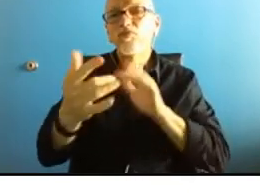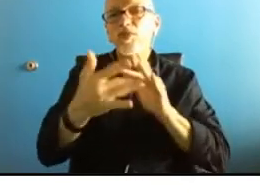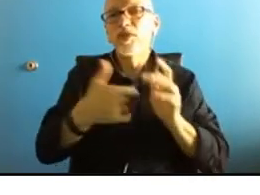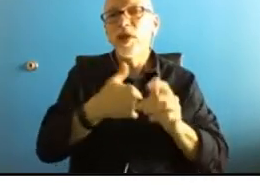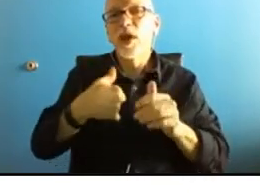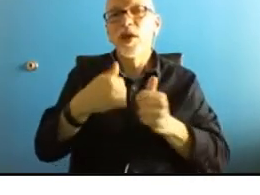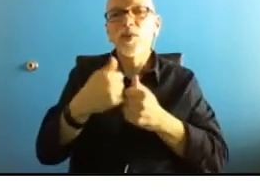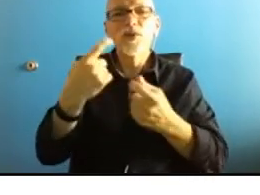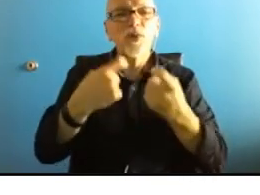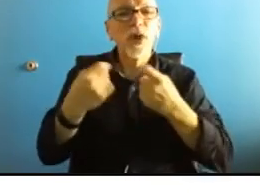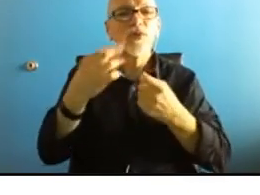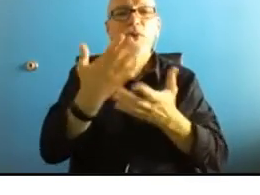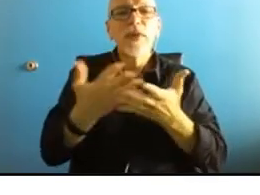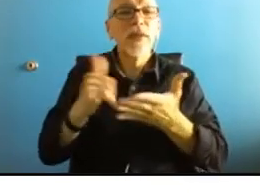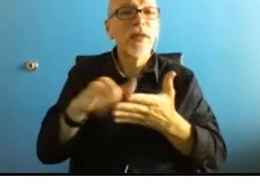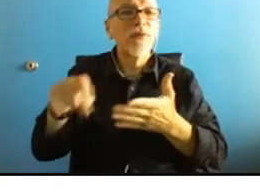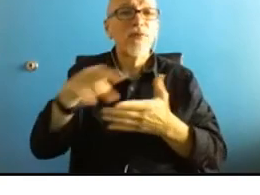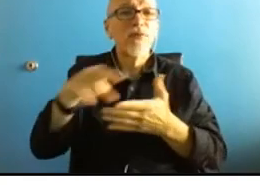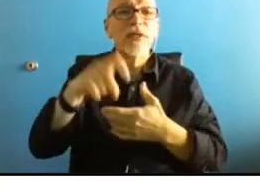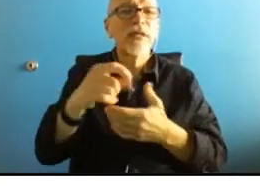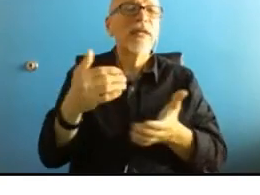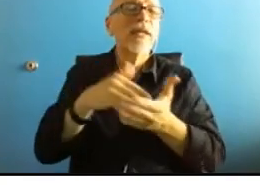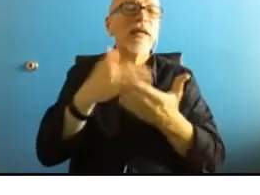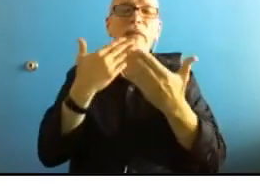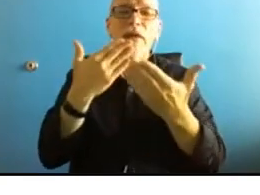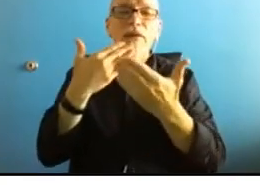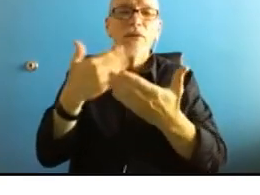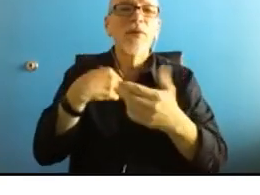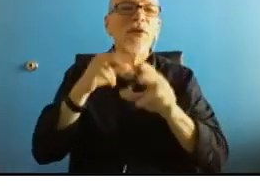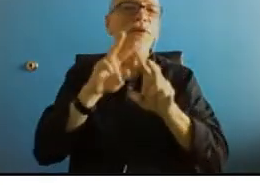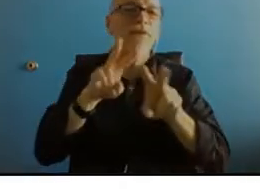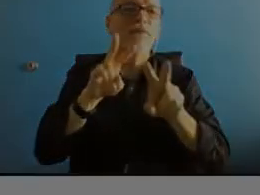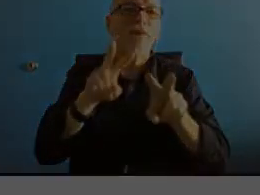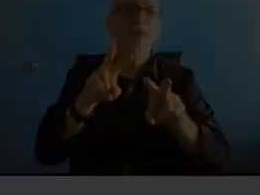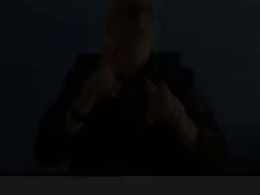or things that you may need. So again, thank you, and we look forward to hearing from you soon.